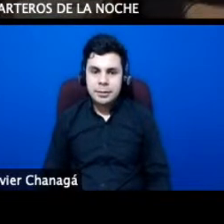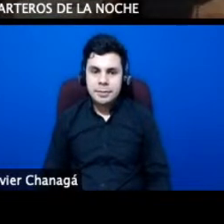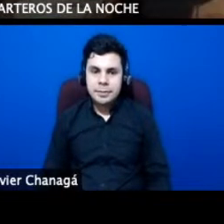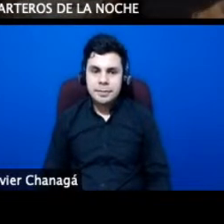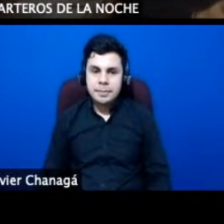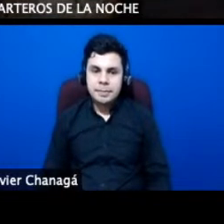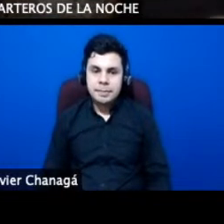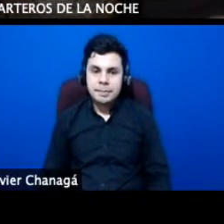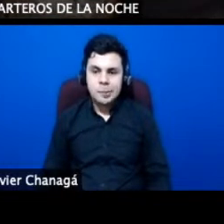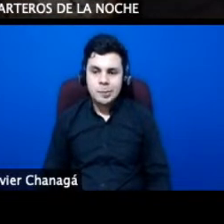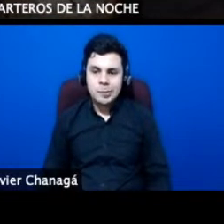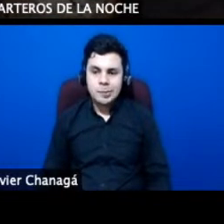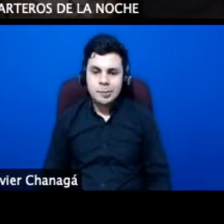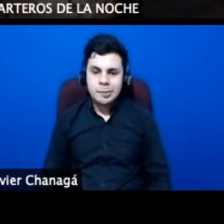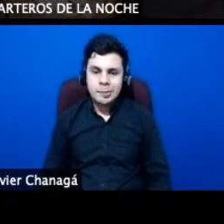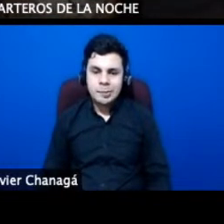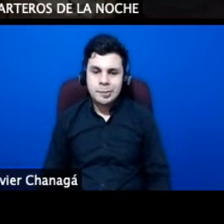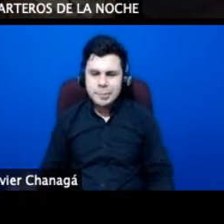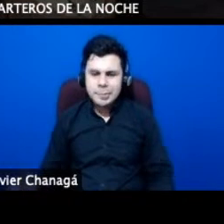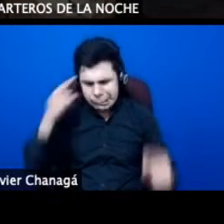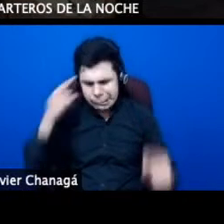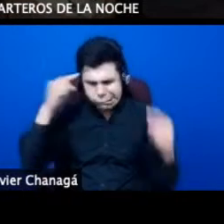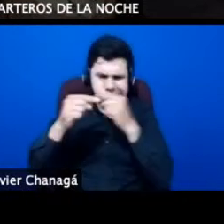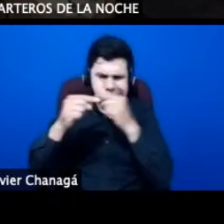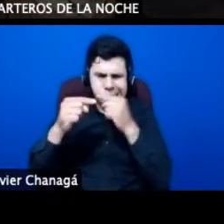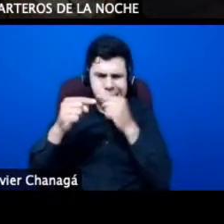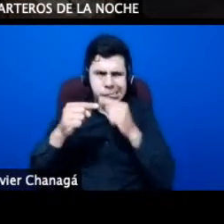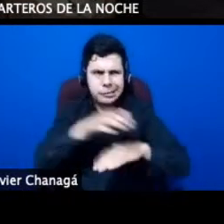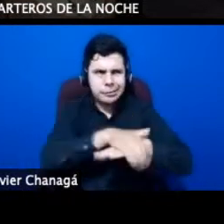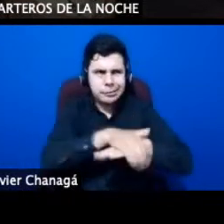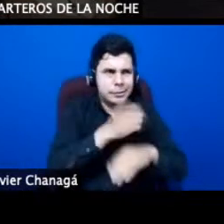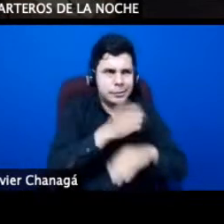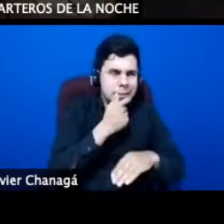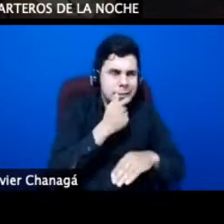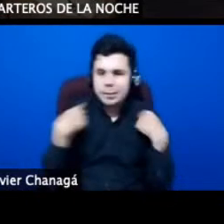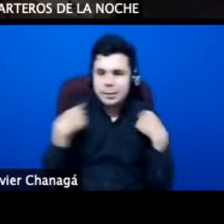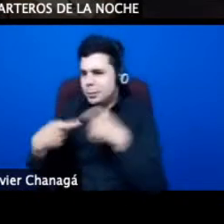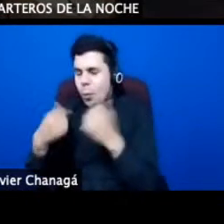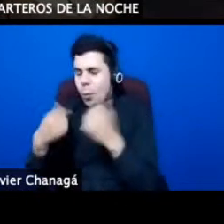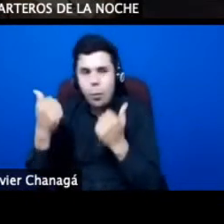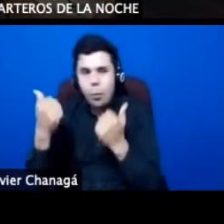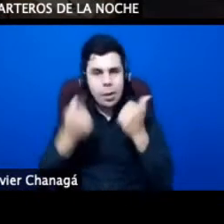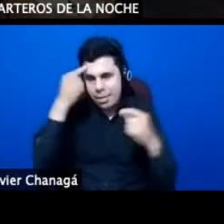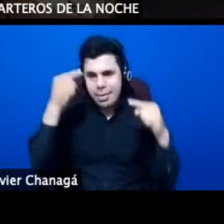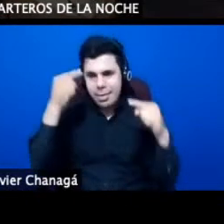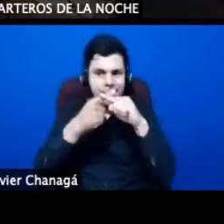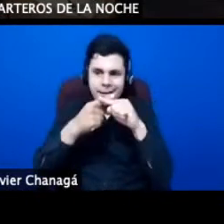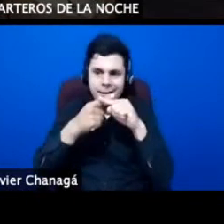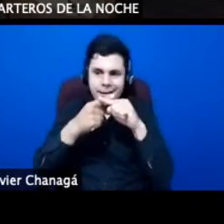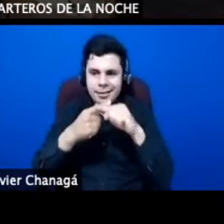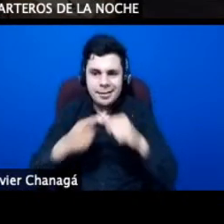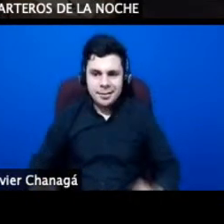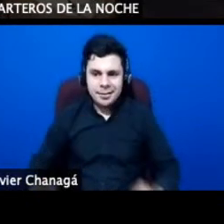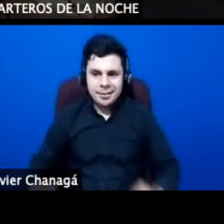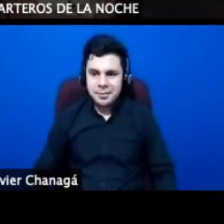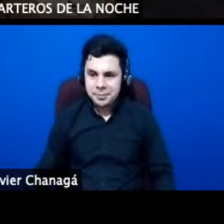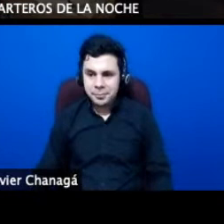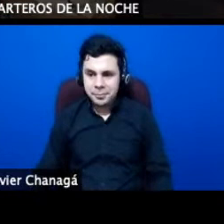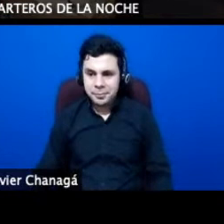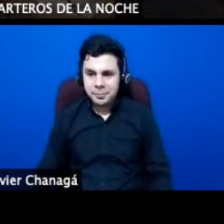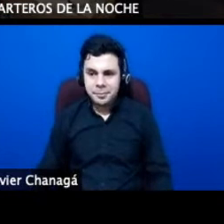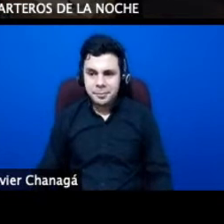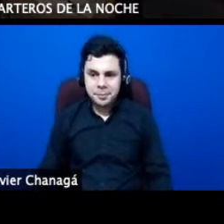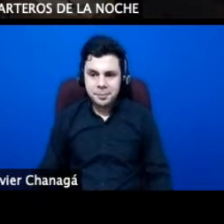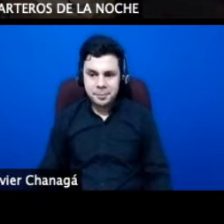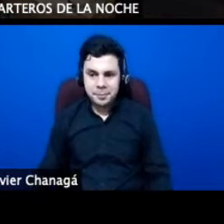it in that way, at the end of the day, what it did is that it forced us to change. It forced us to decide to do things in different